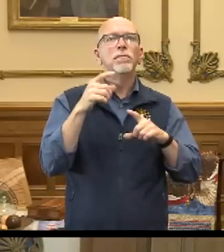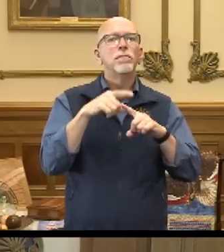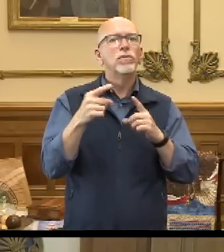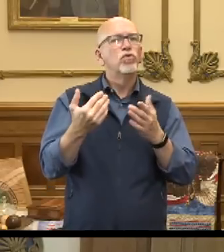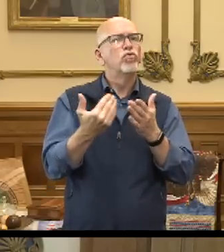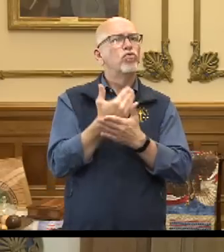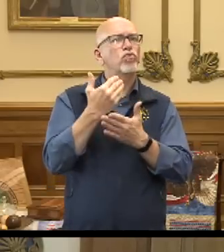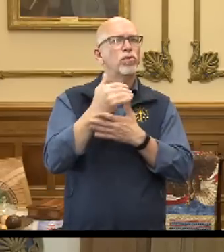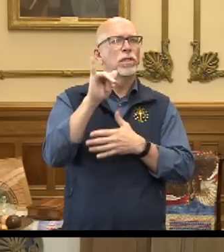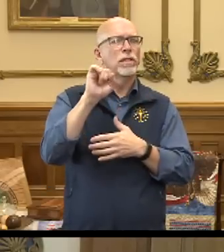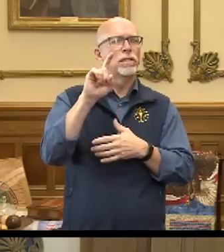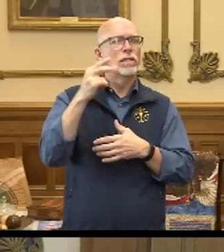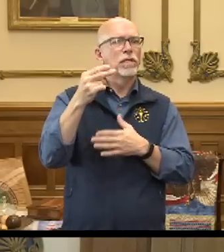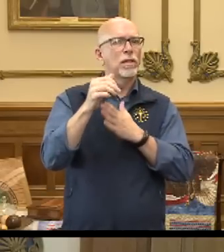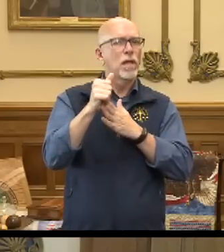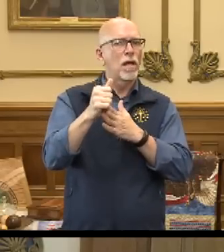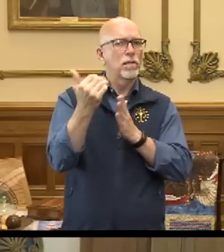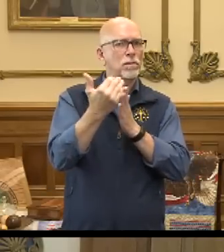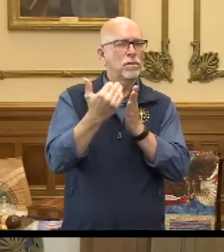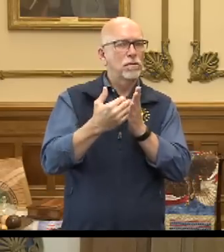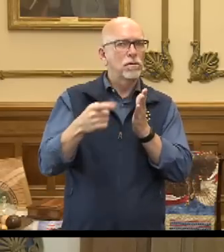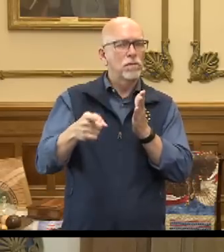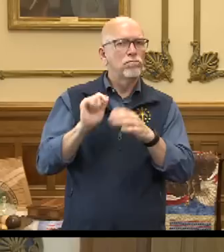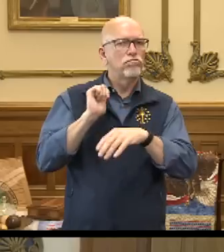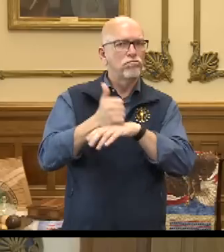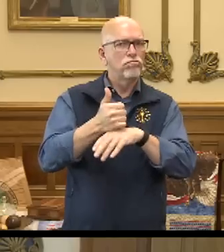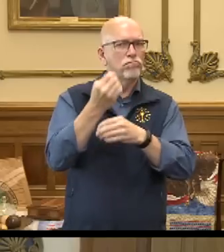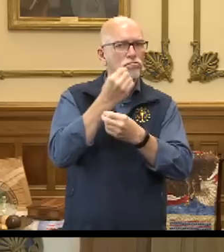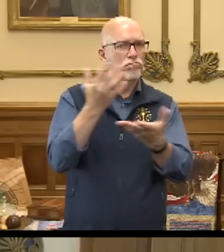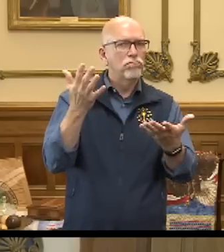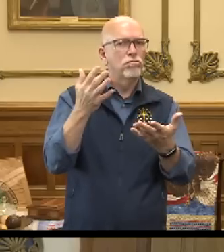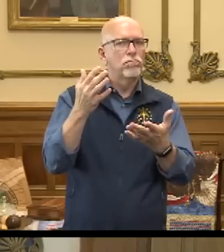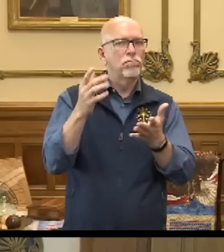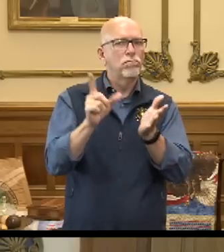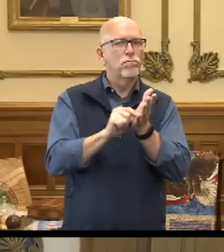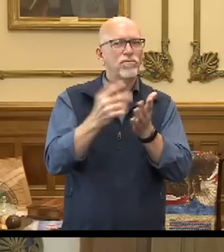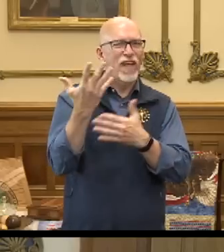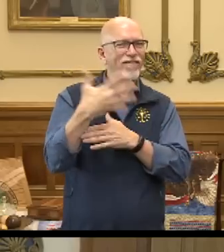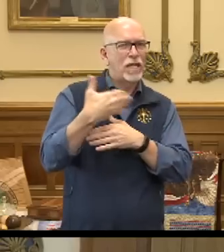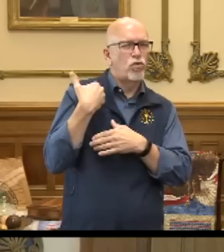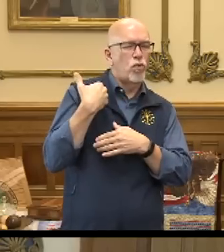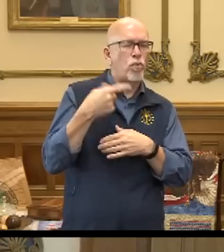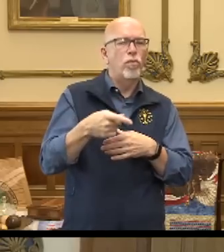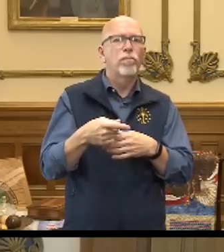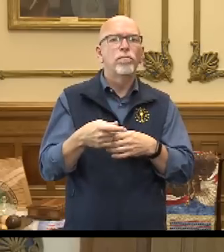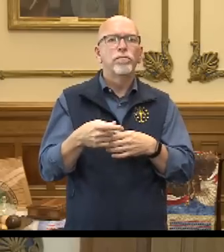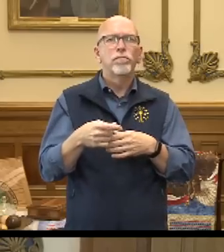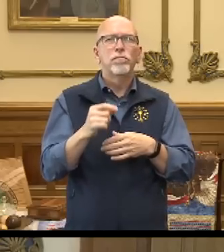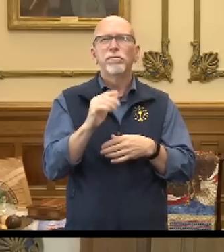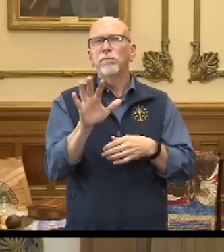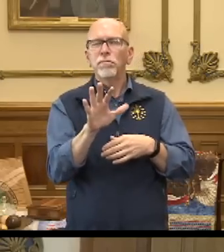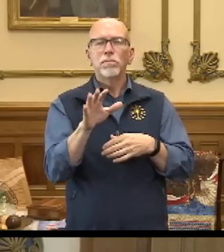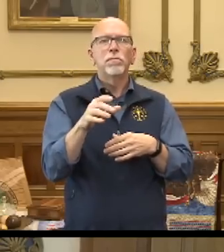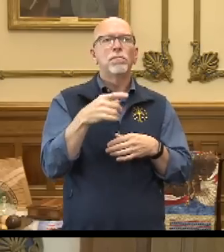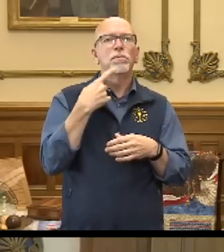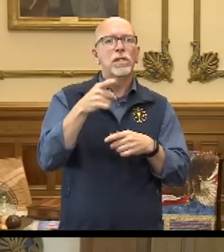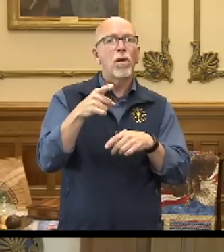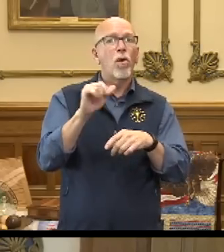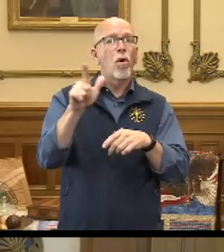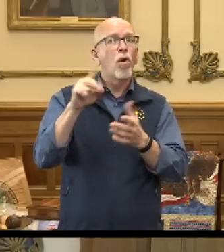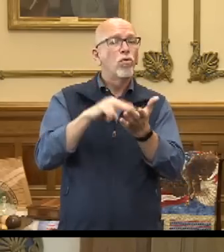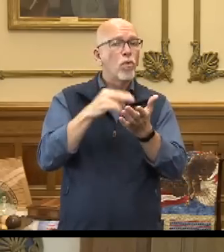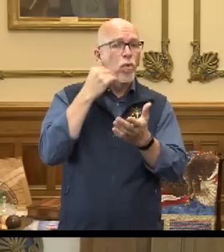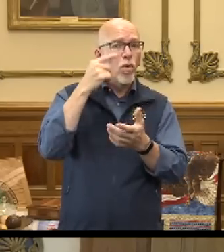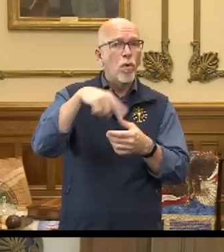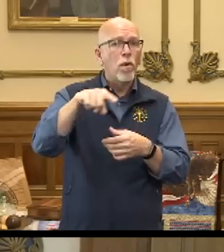new ISDH guidance that was set out and published 5 days ago or so that says all long-term care facilities,